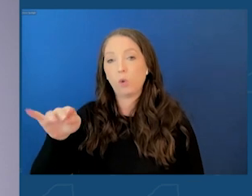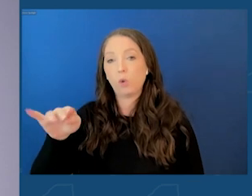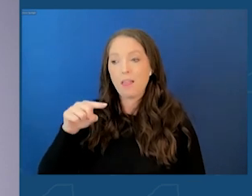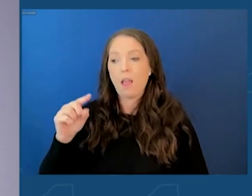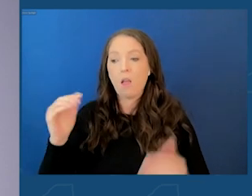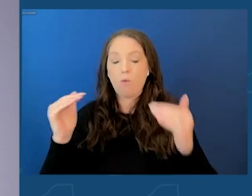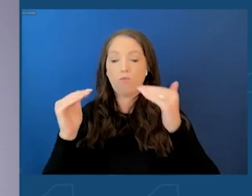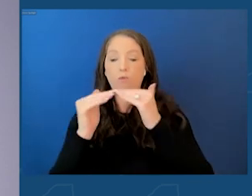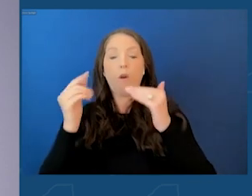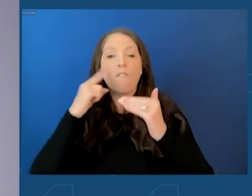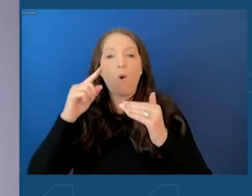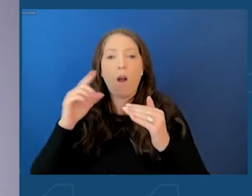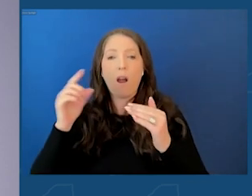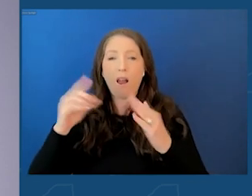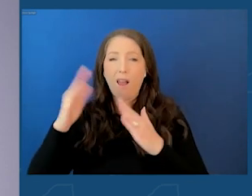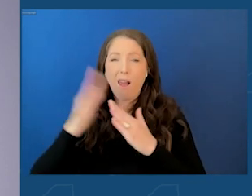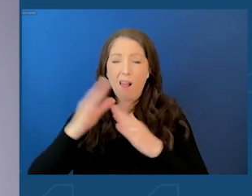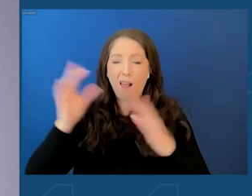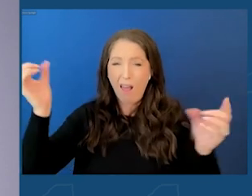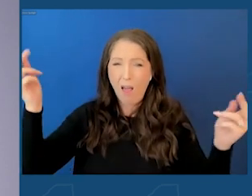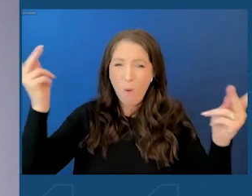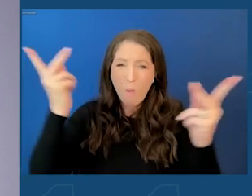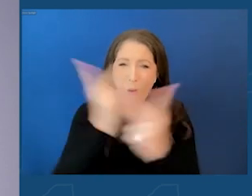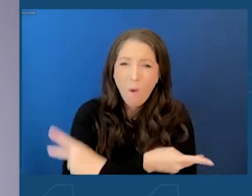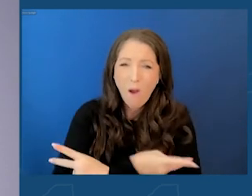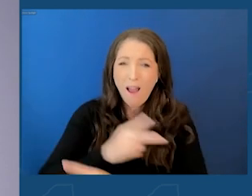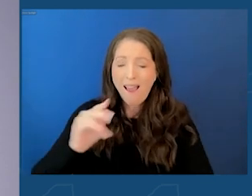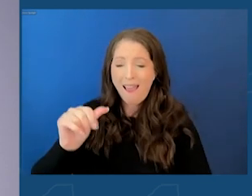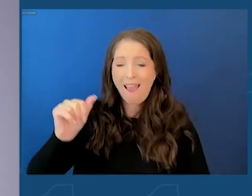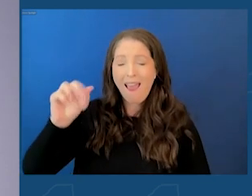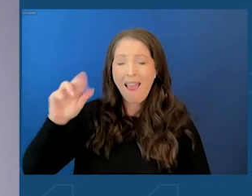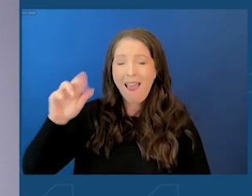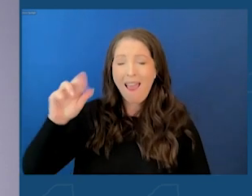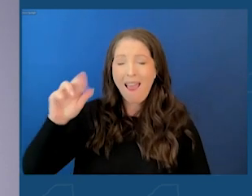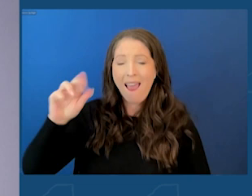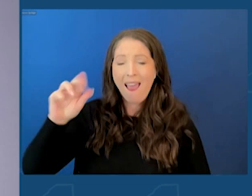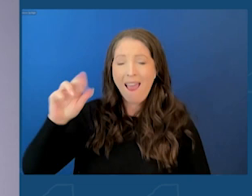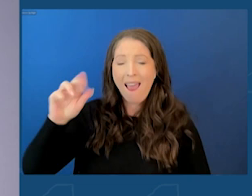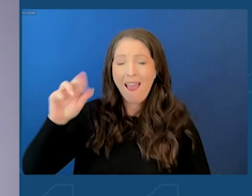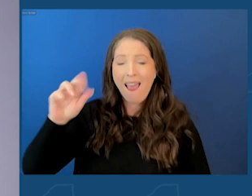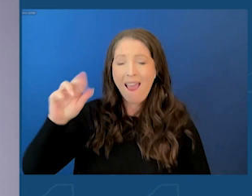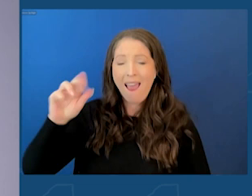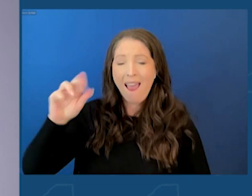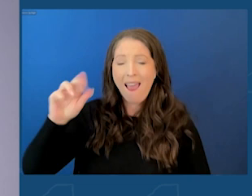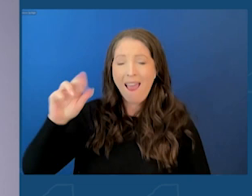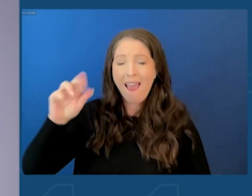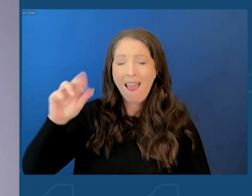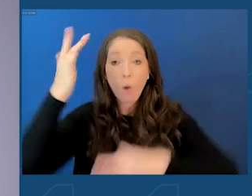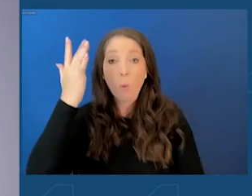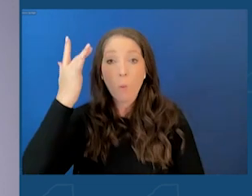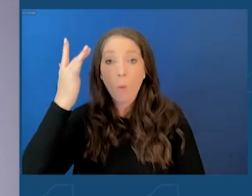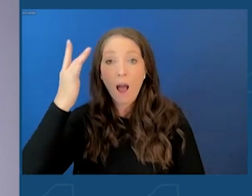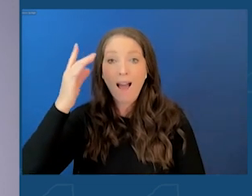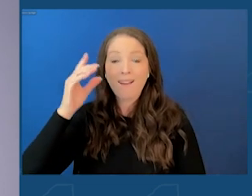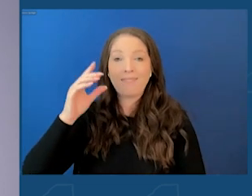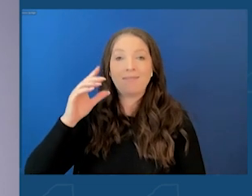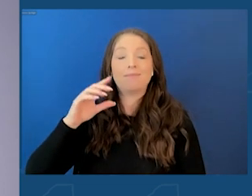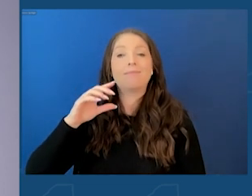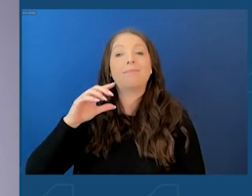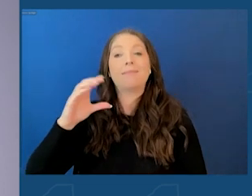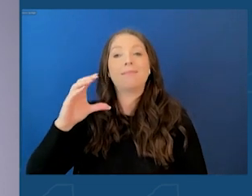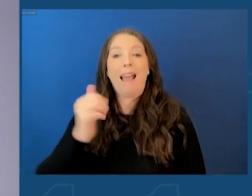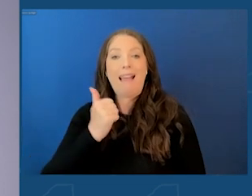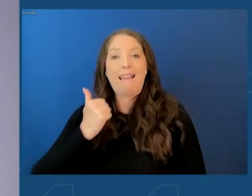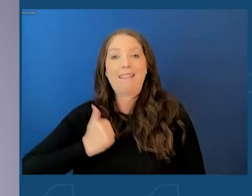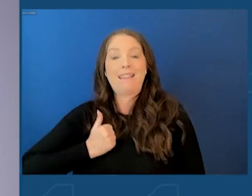planet 4 months ago because of the wildfires from Quebec sending down the billowing orange smoke that we were